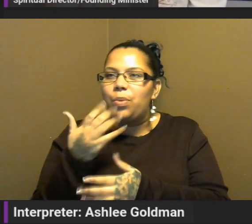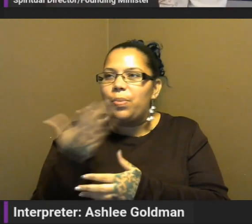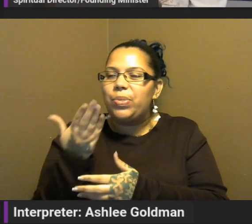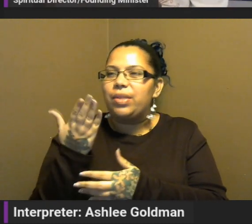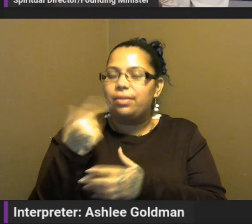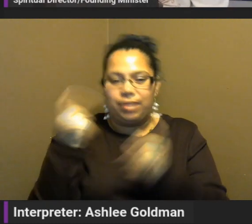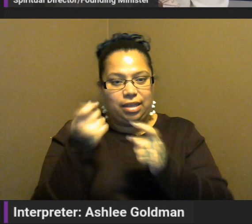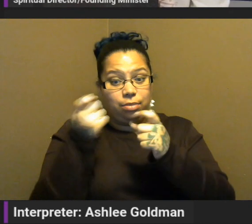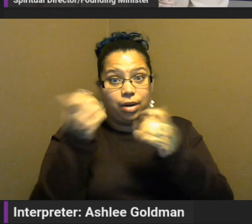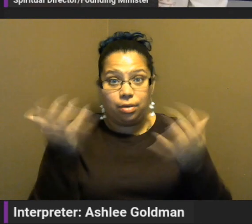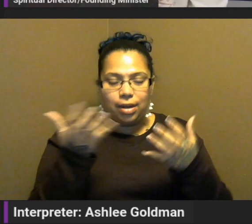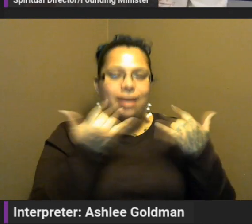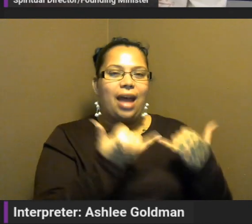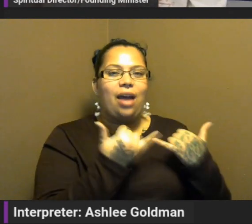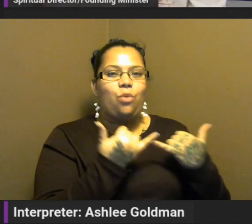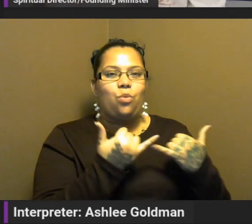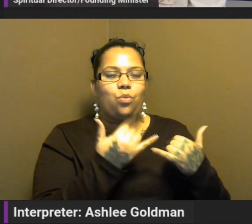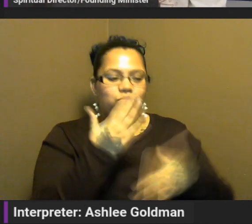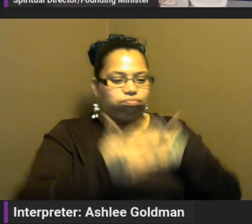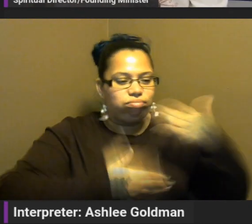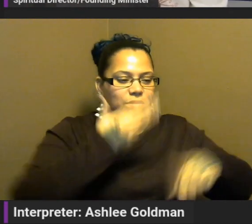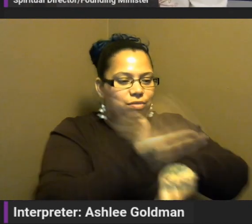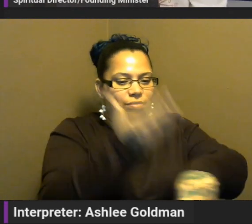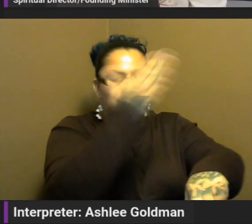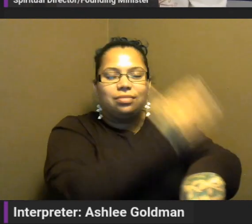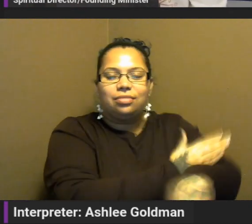celebrate the now. We evolve in the now.